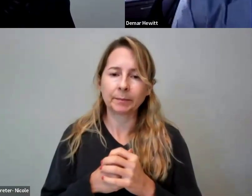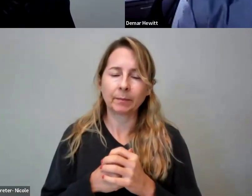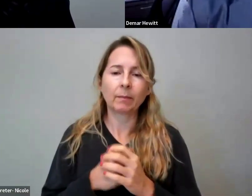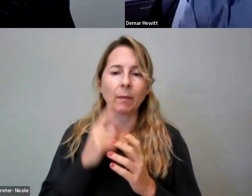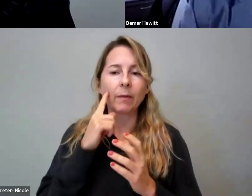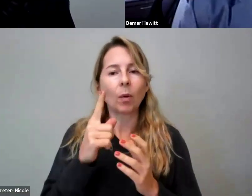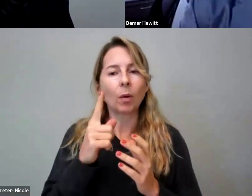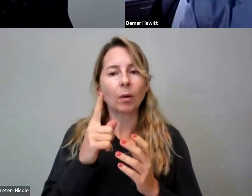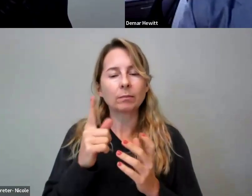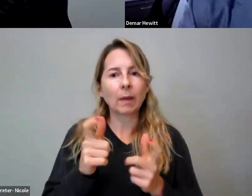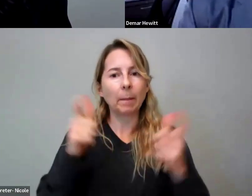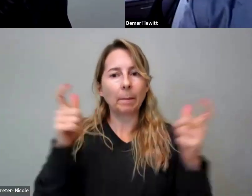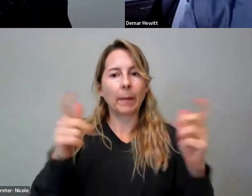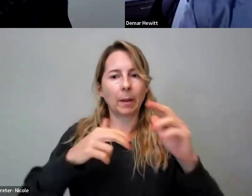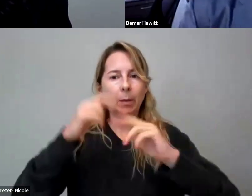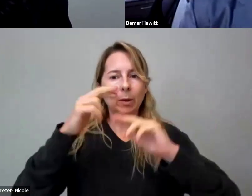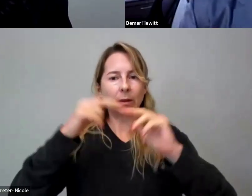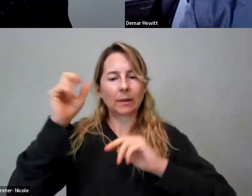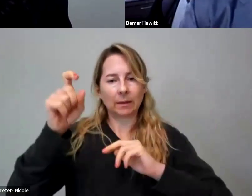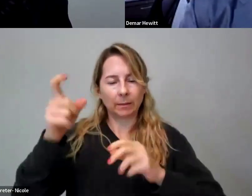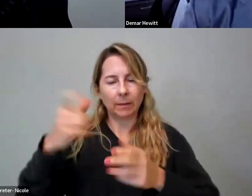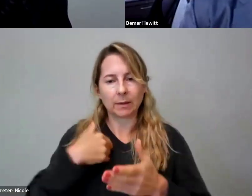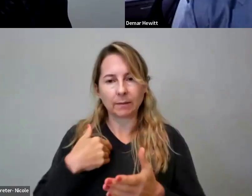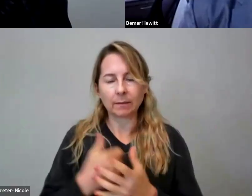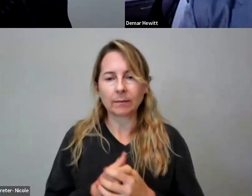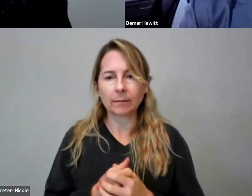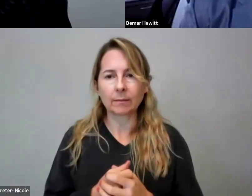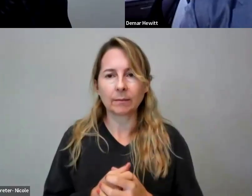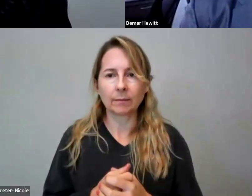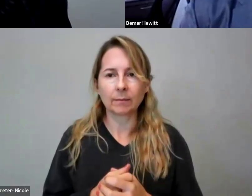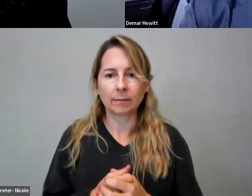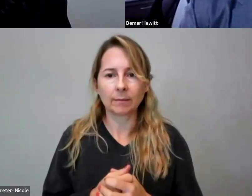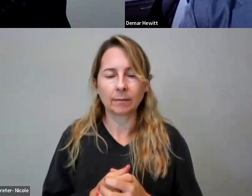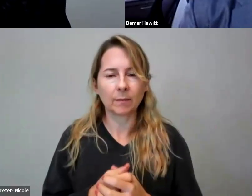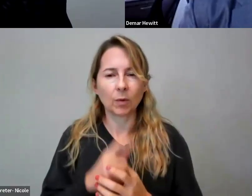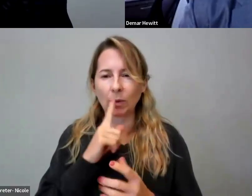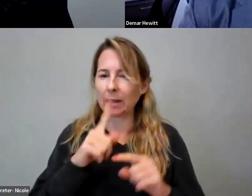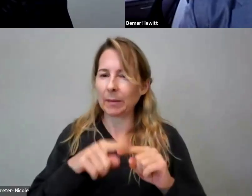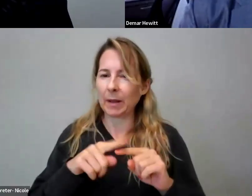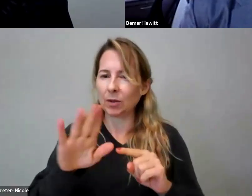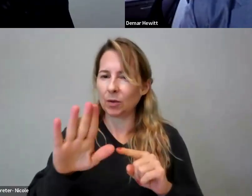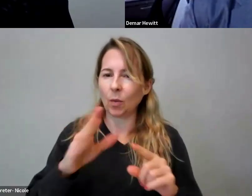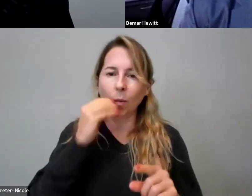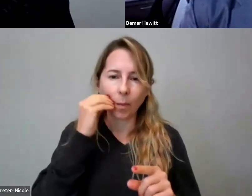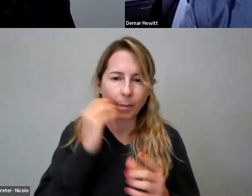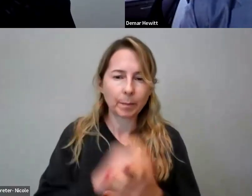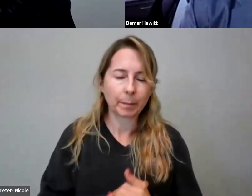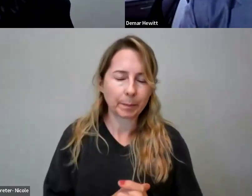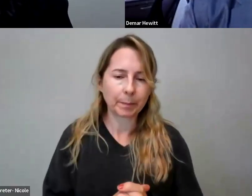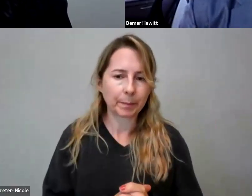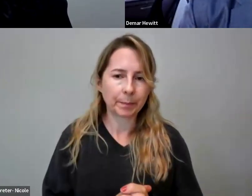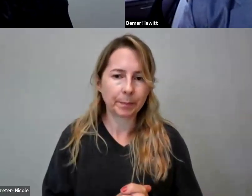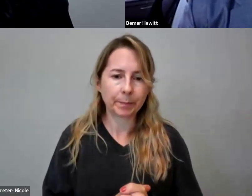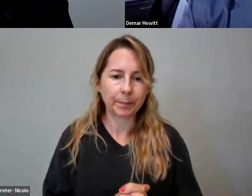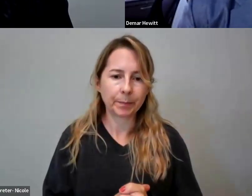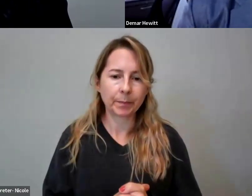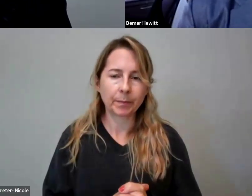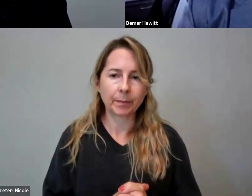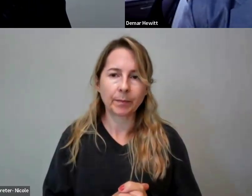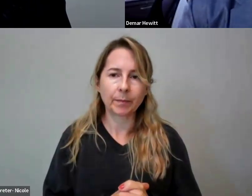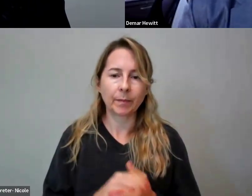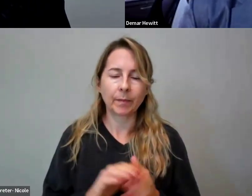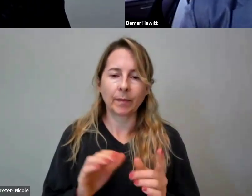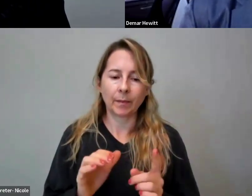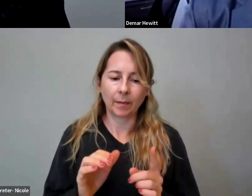scale operations, certainly they do have the obligation. So it depends on your living arrangements as well. But that's